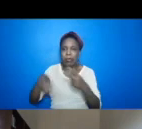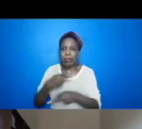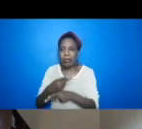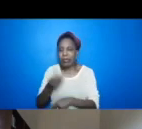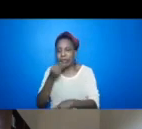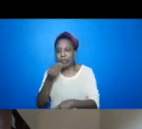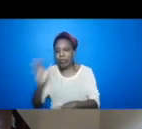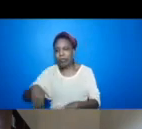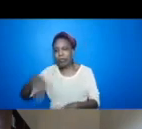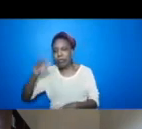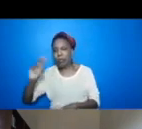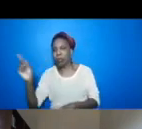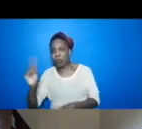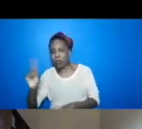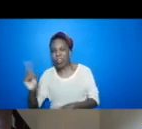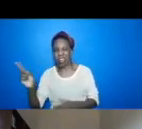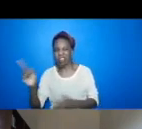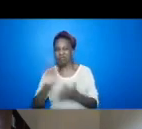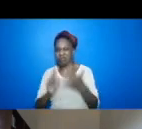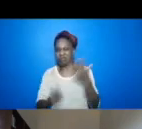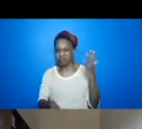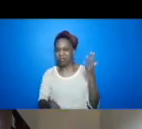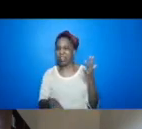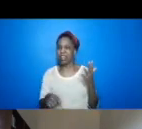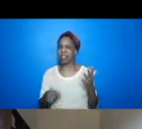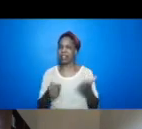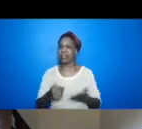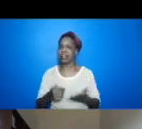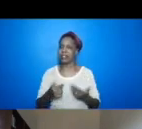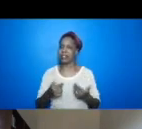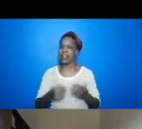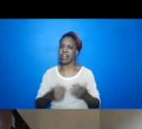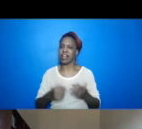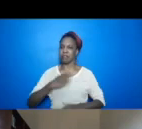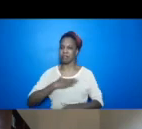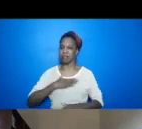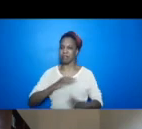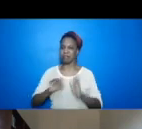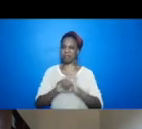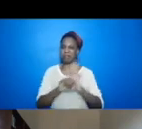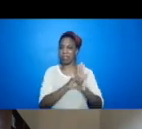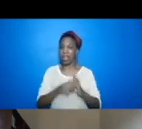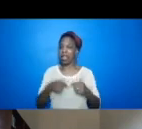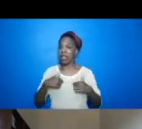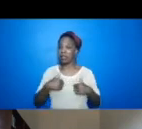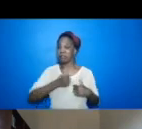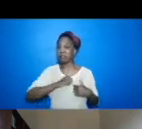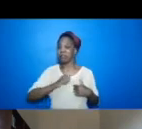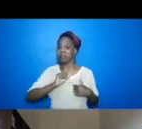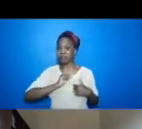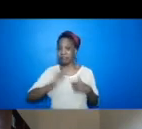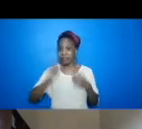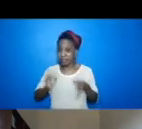assigned characteristics. Those aren't necessarily characteristics that you've chosen or that you have any agency inside of. They